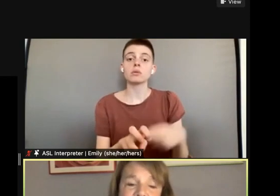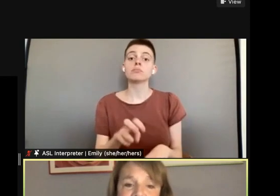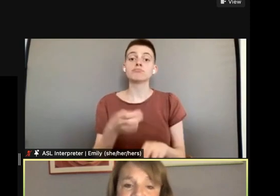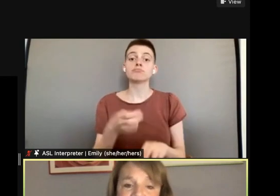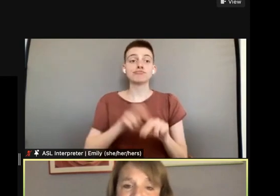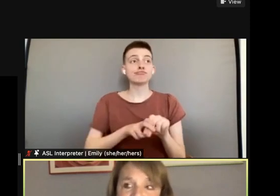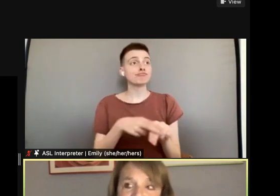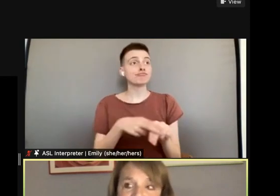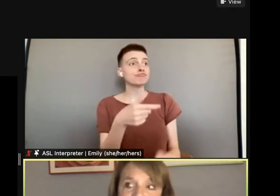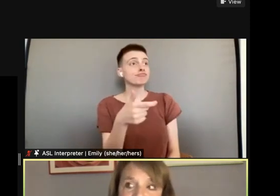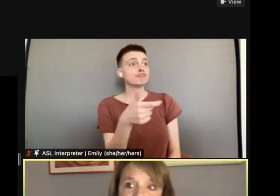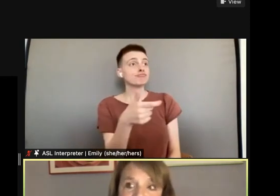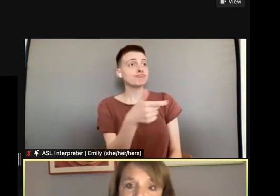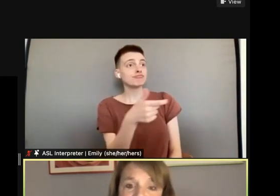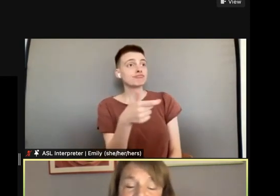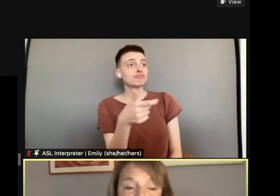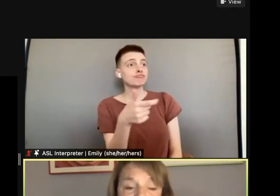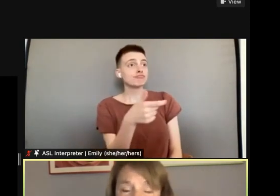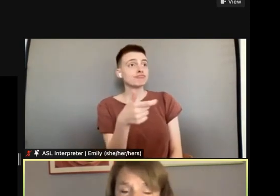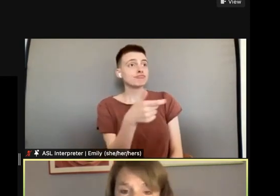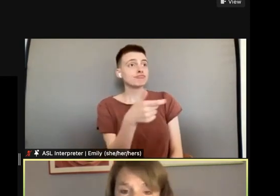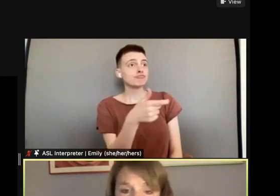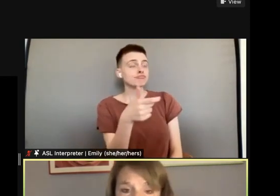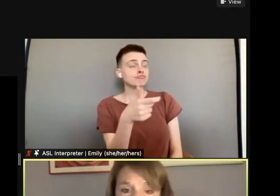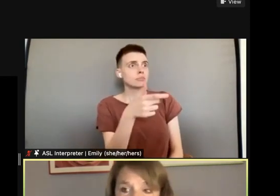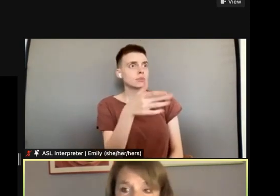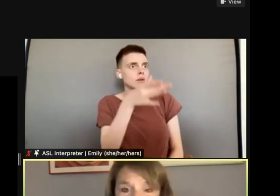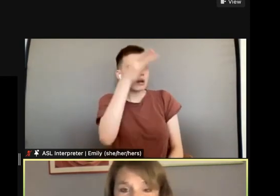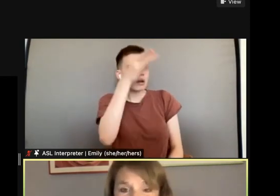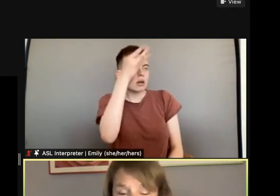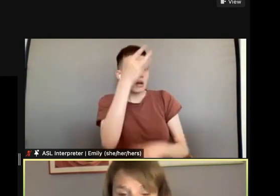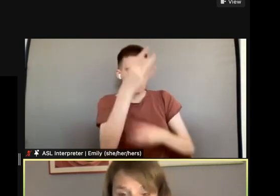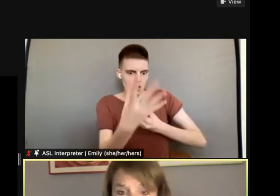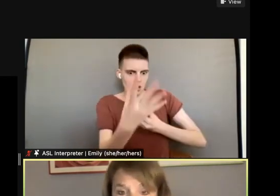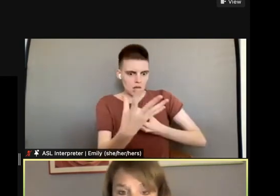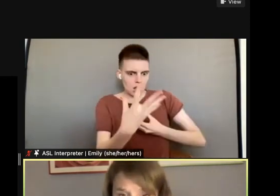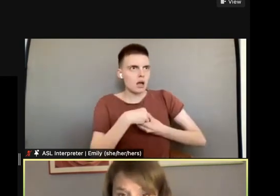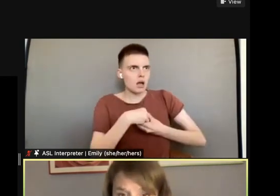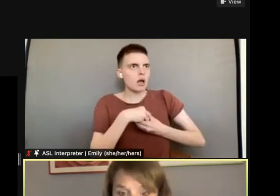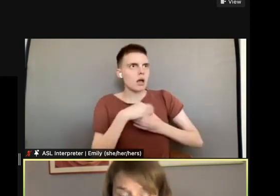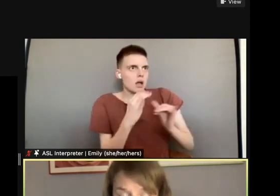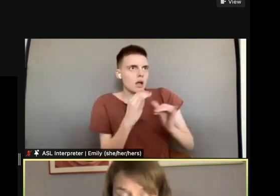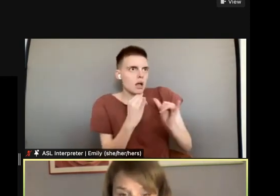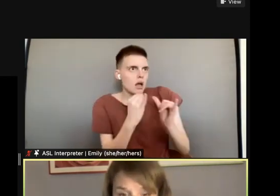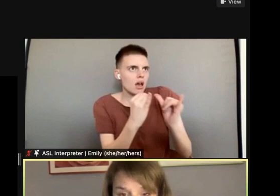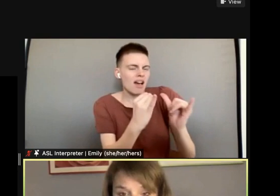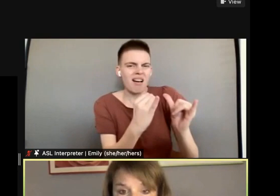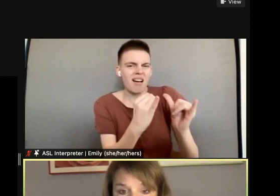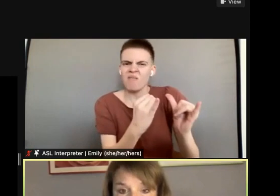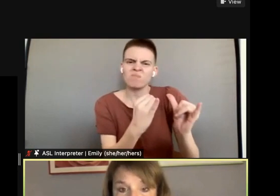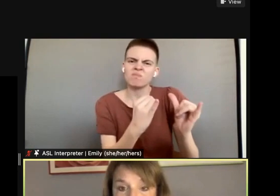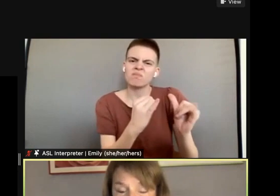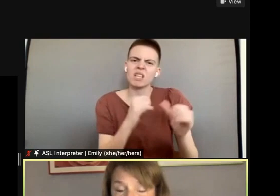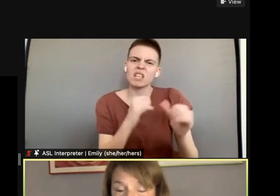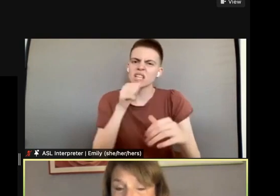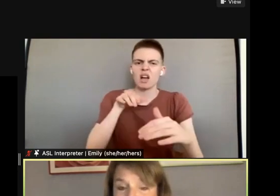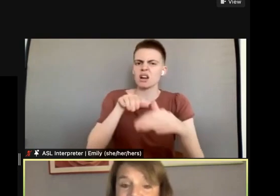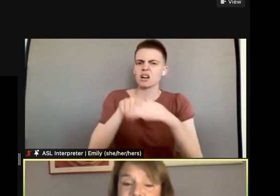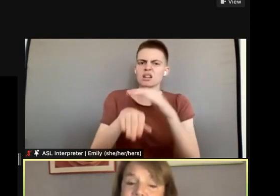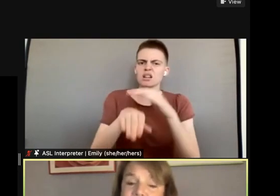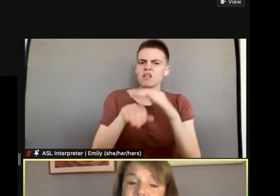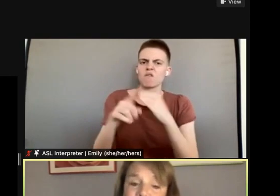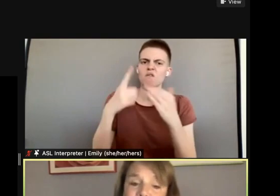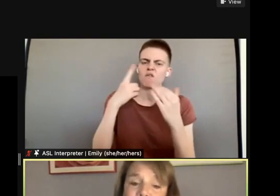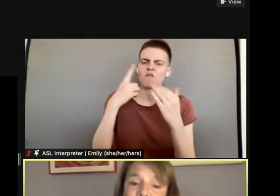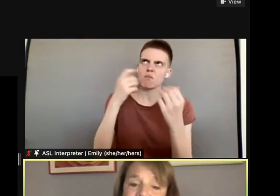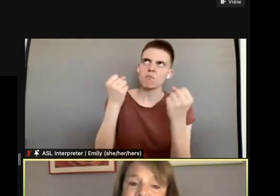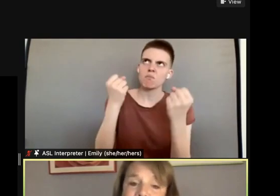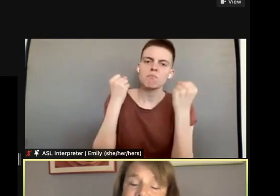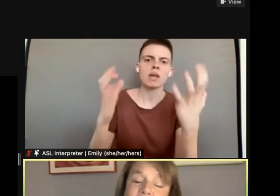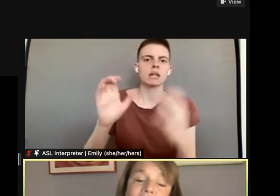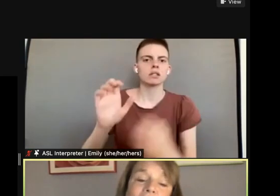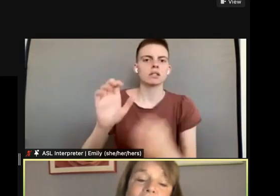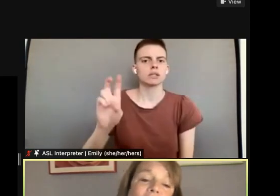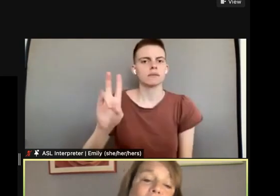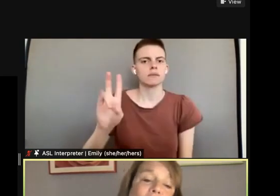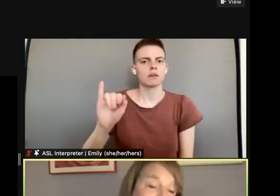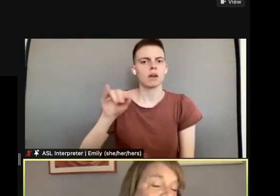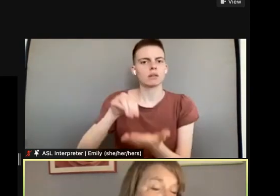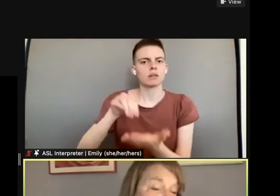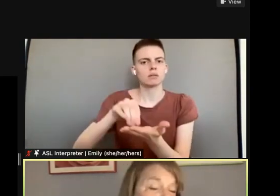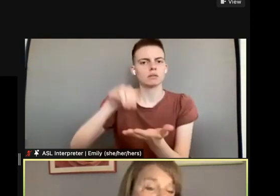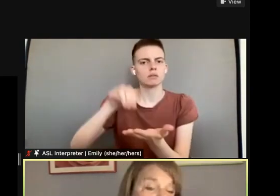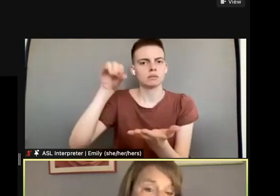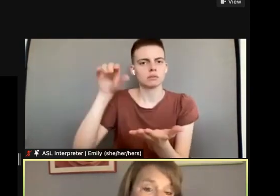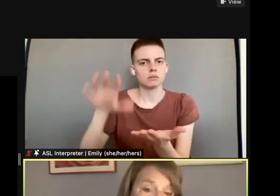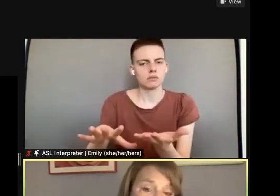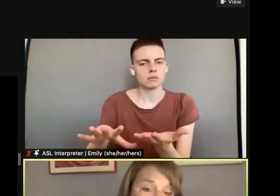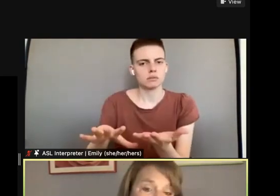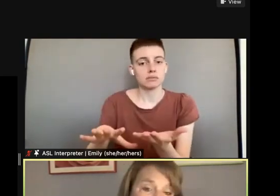is not really an efficient or even accessible way for many people with CVI to learn. And yet, how